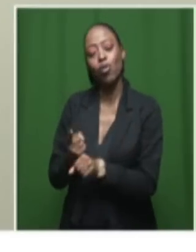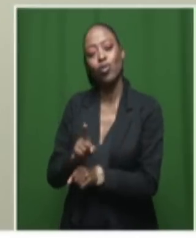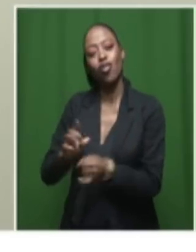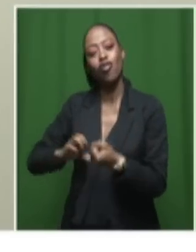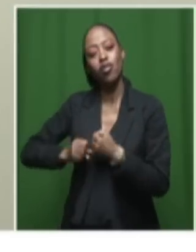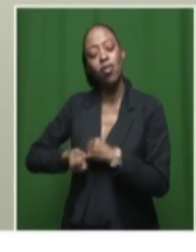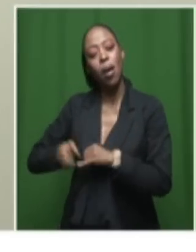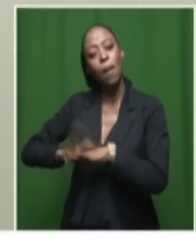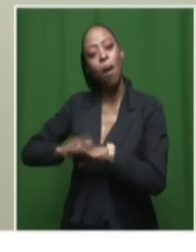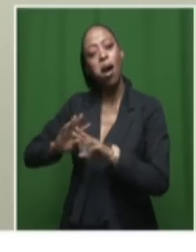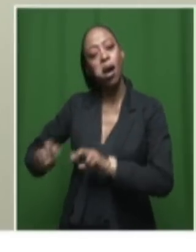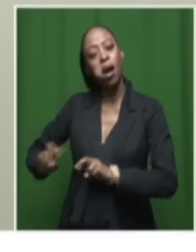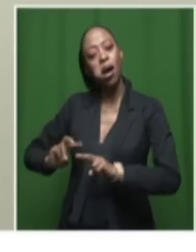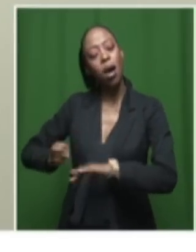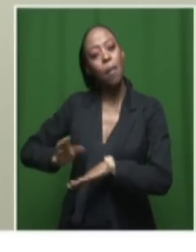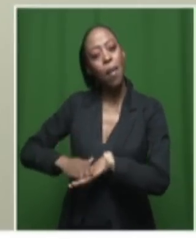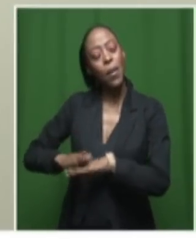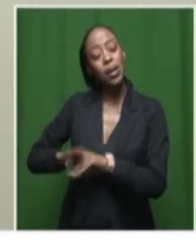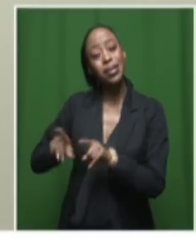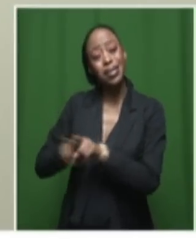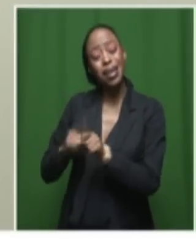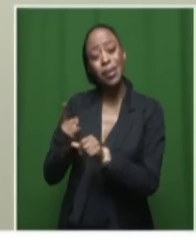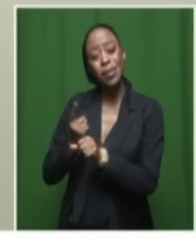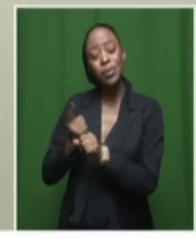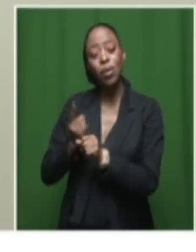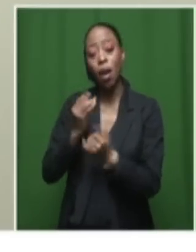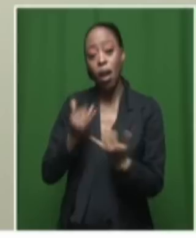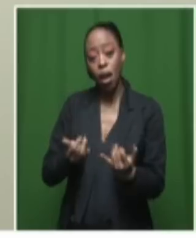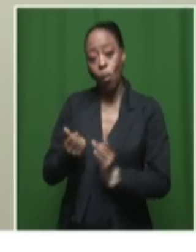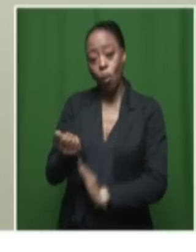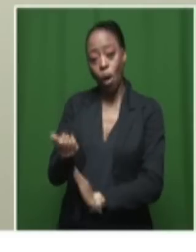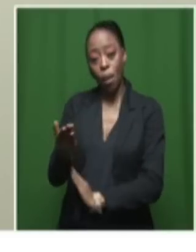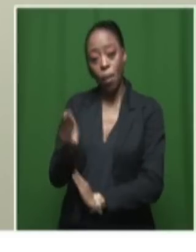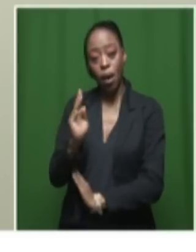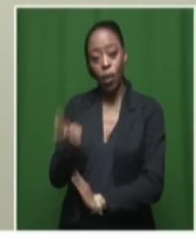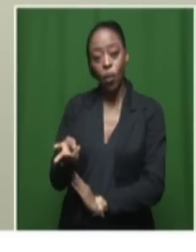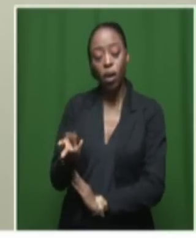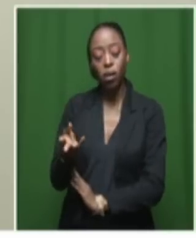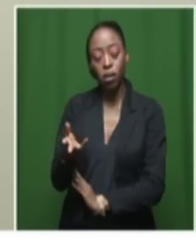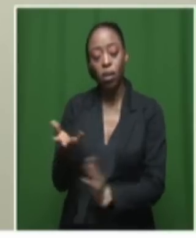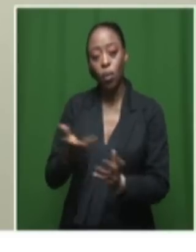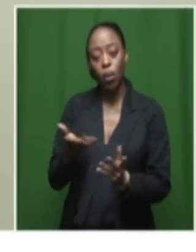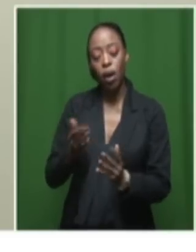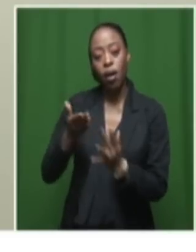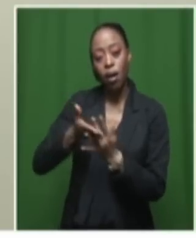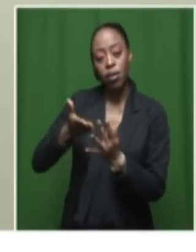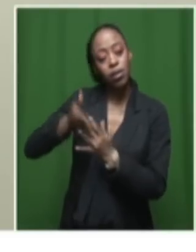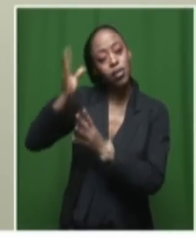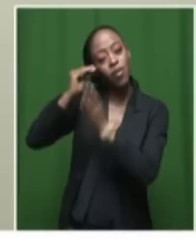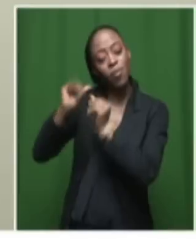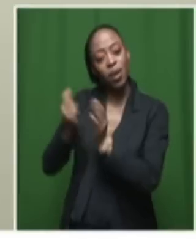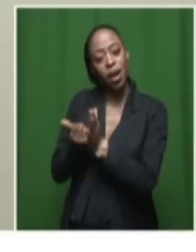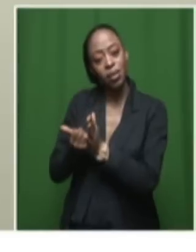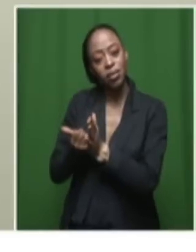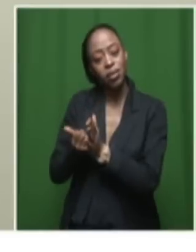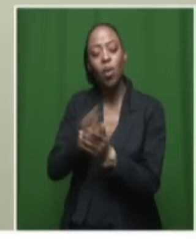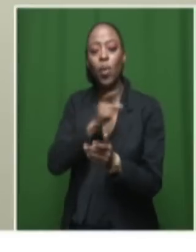do further research. And I think we're going to make an application under the Access to Information Act,